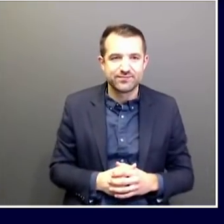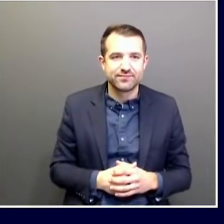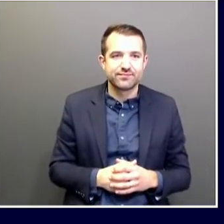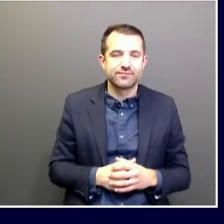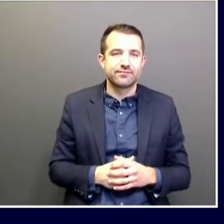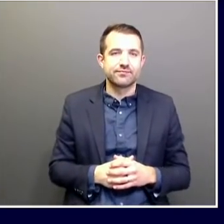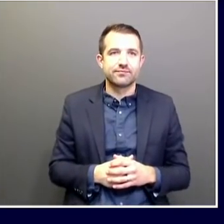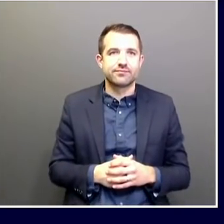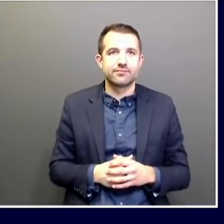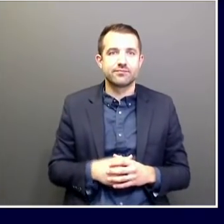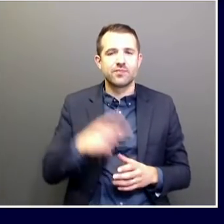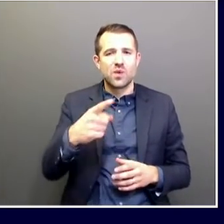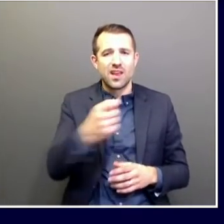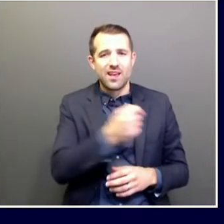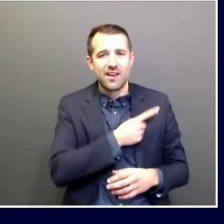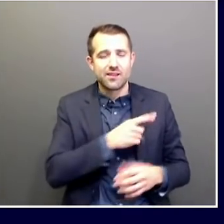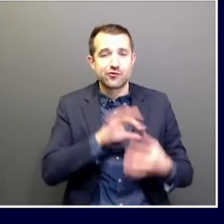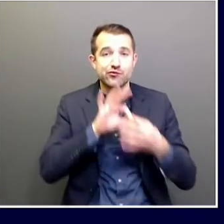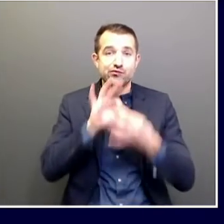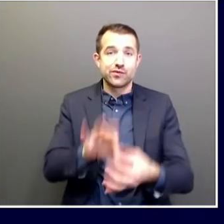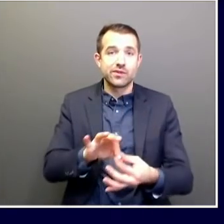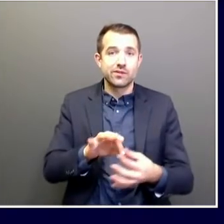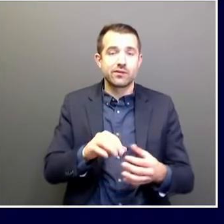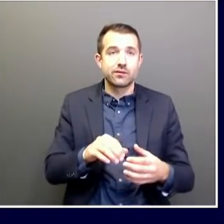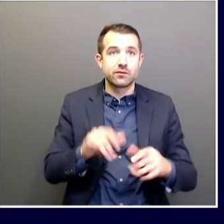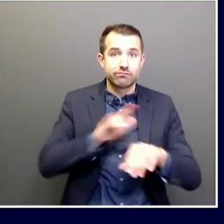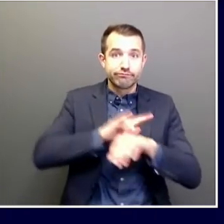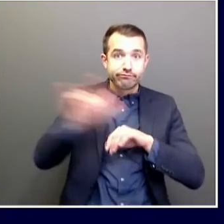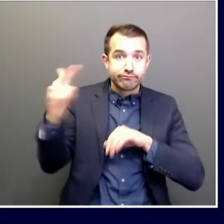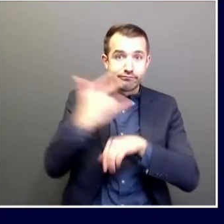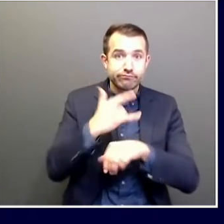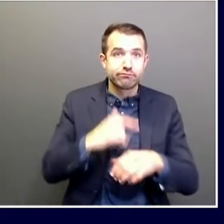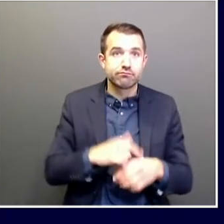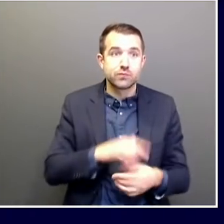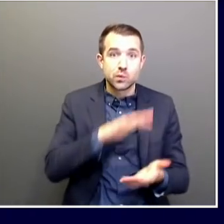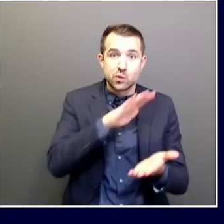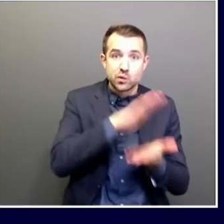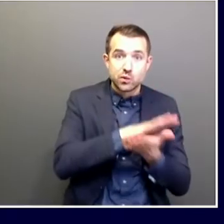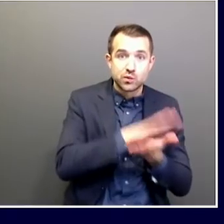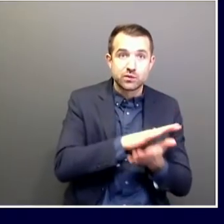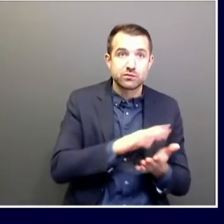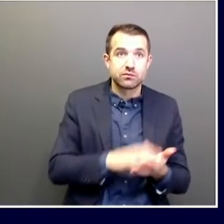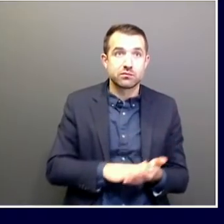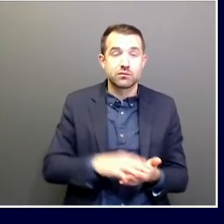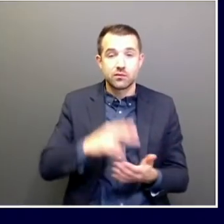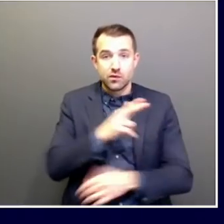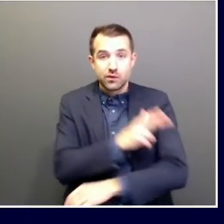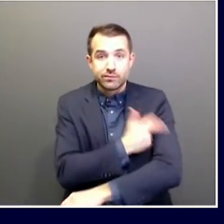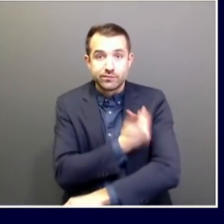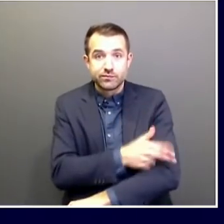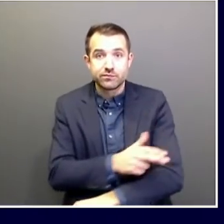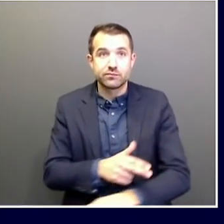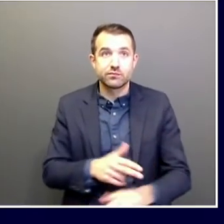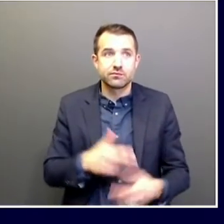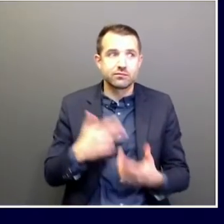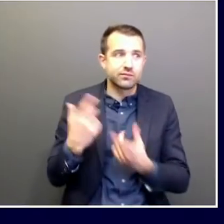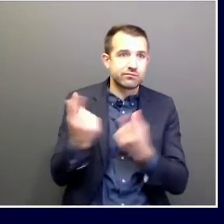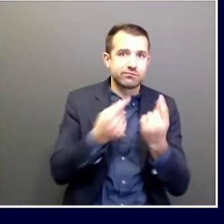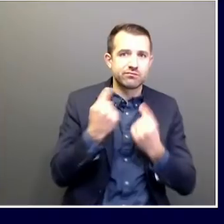about travel and even schools and hospitals, we had to adapt to a situation where there may